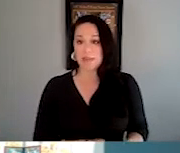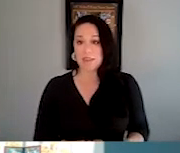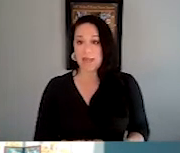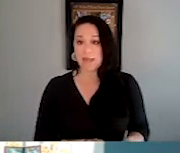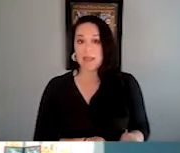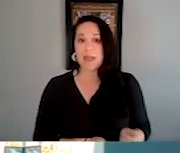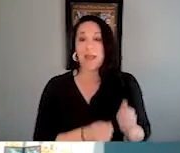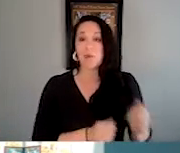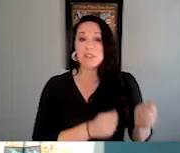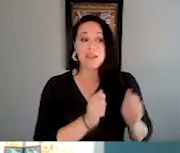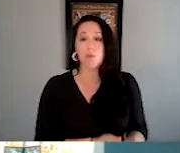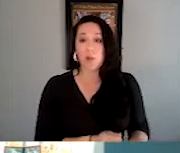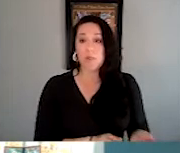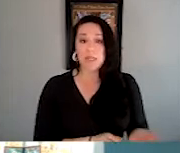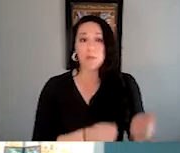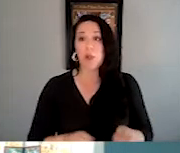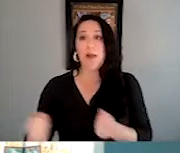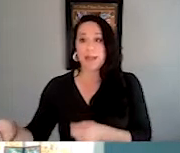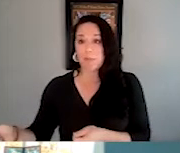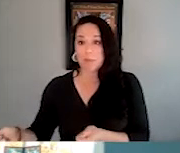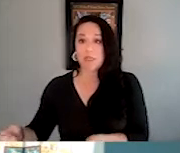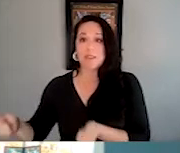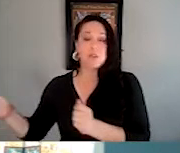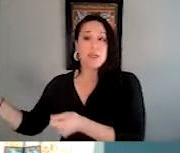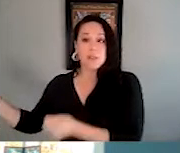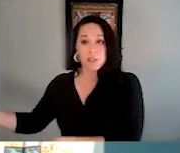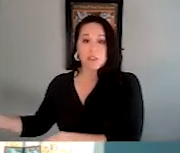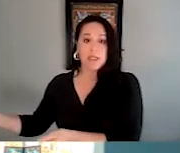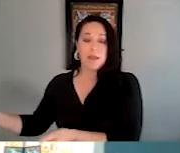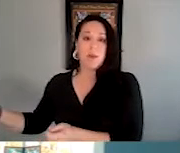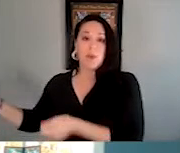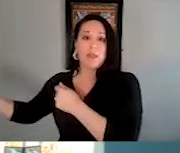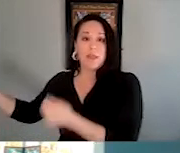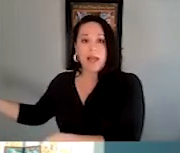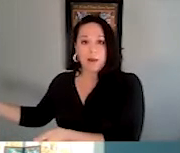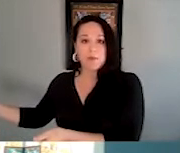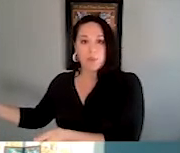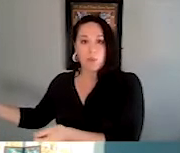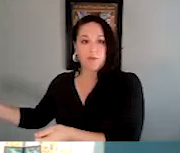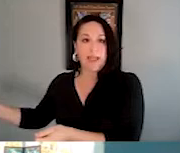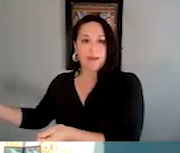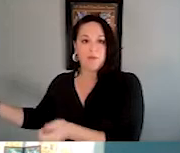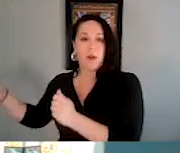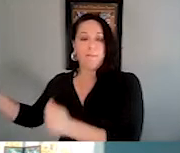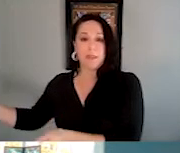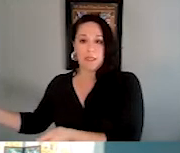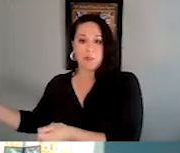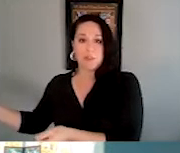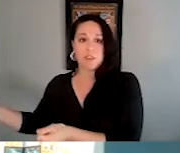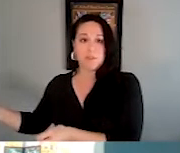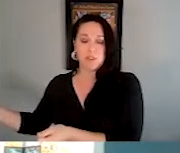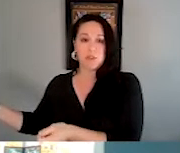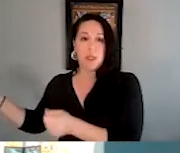of in 2009. And I will say the work we did, we know had impact, because in 2013, we won the Got Outcomes Award for CADCA for our